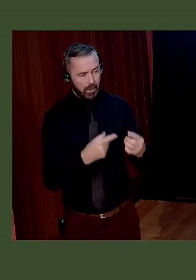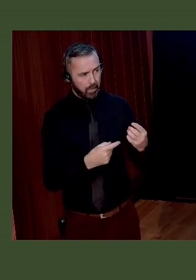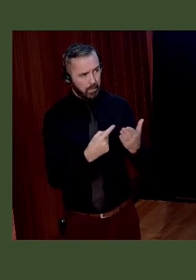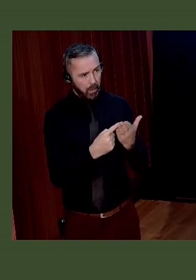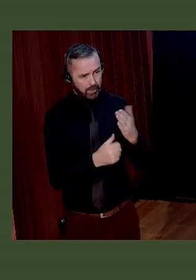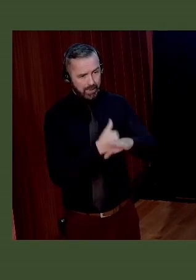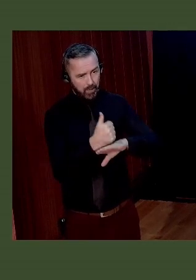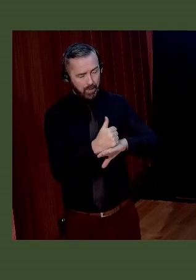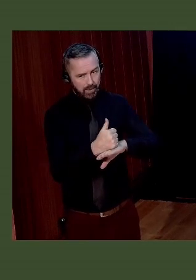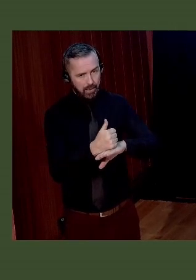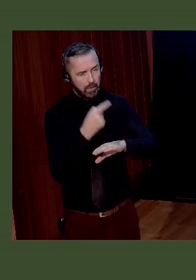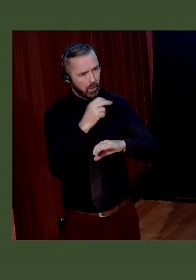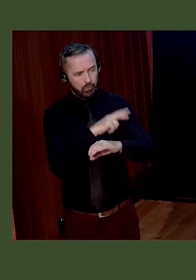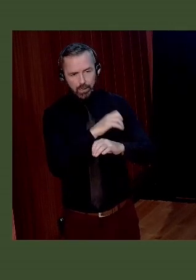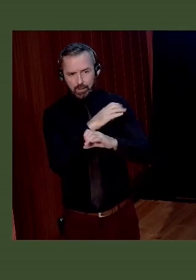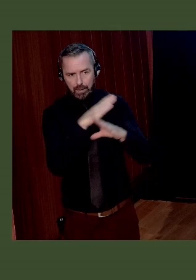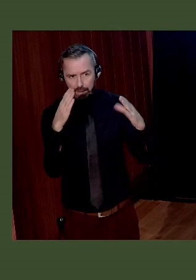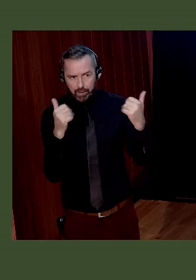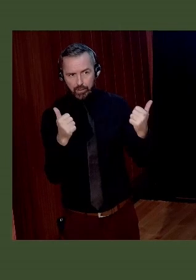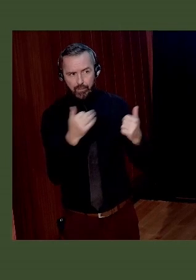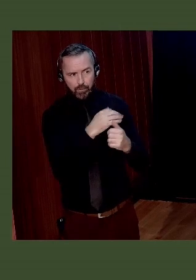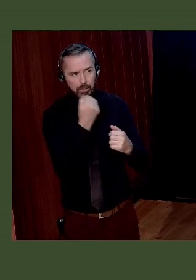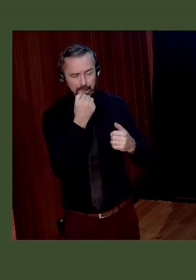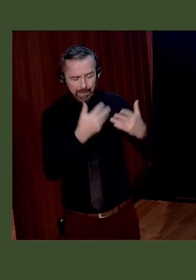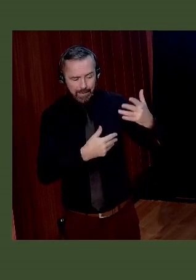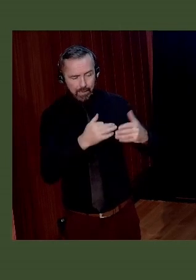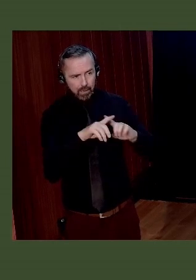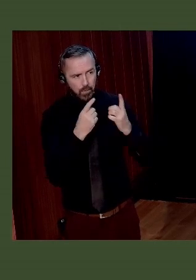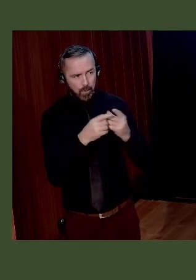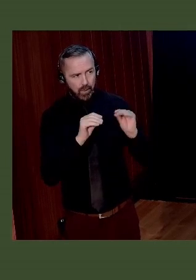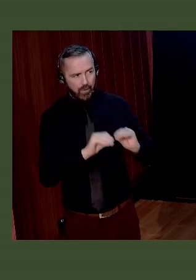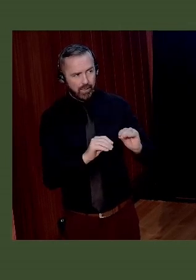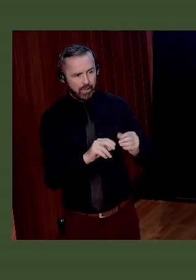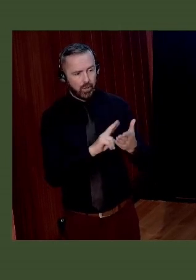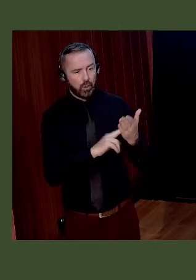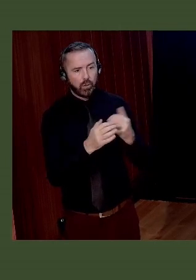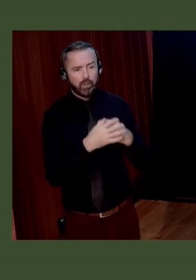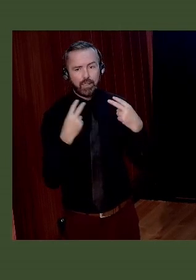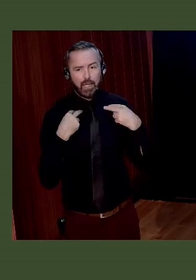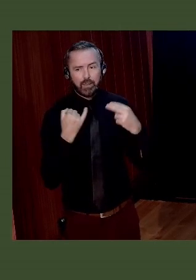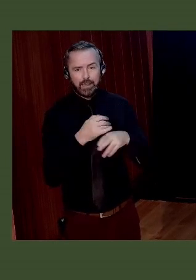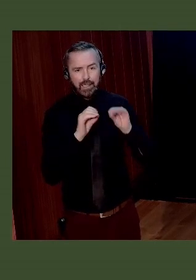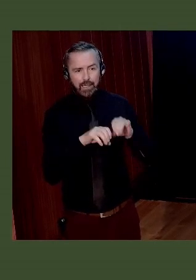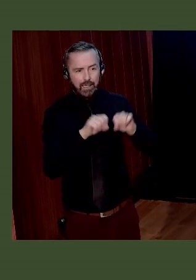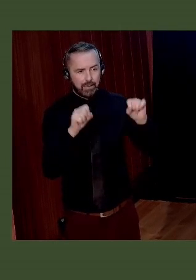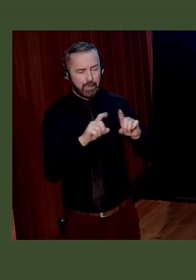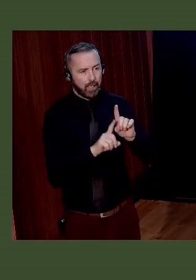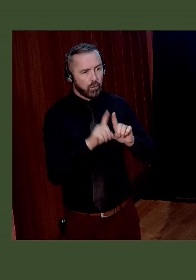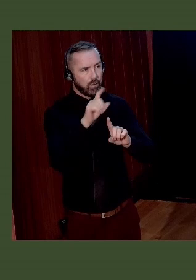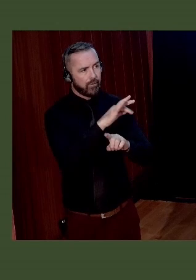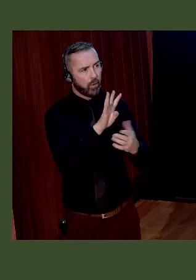implemented. But it is clear from the statistics of the Department of Education that the use of the language in the education system increased significantly